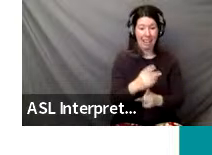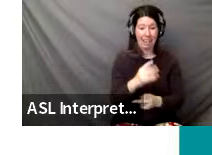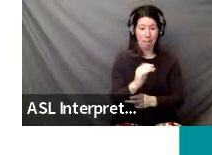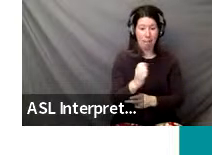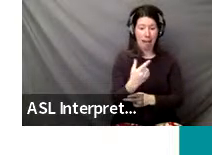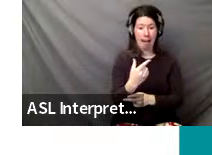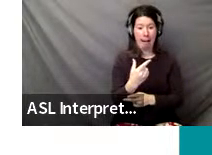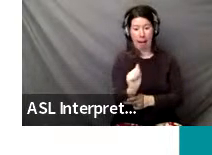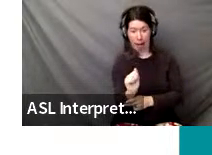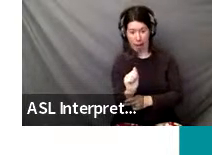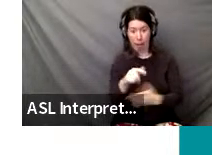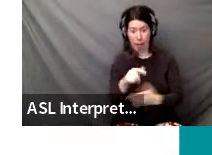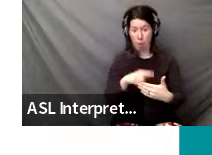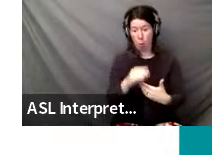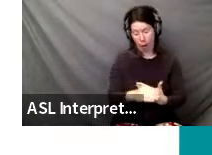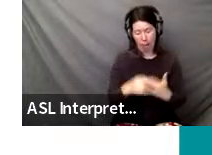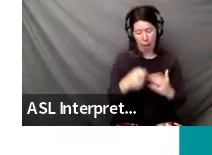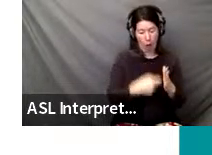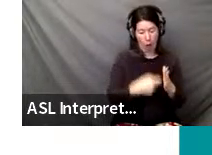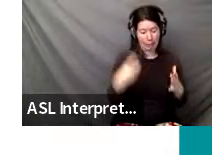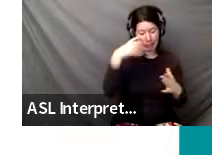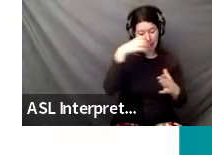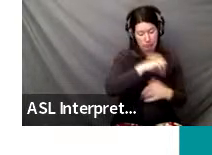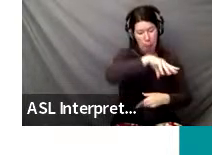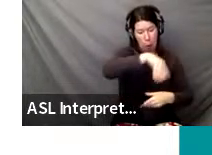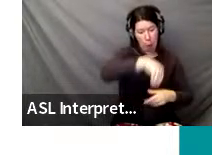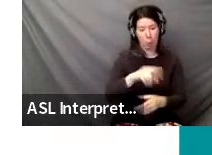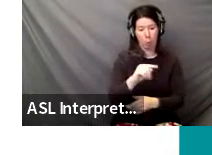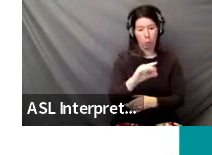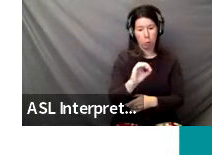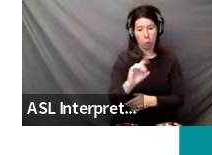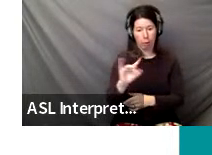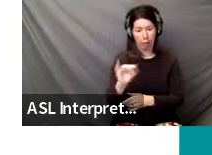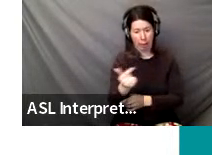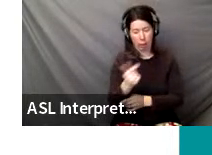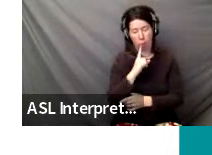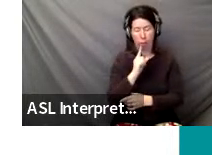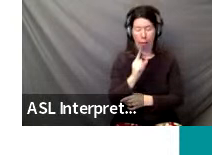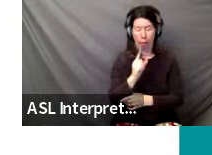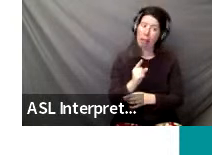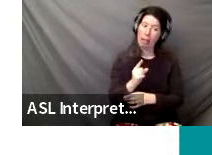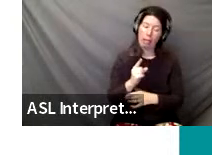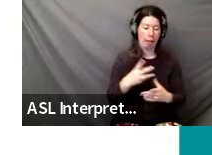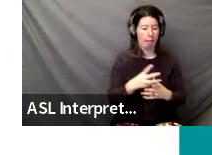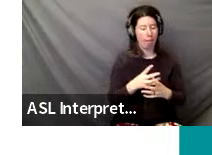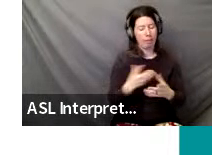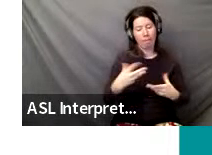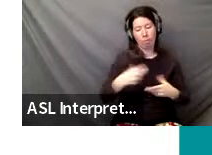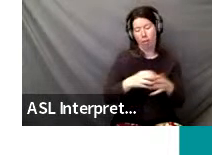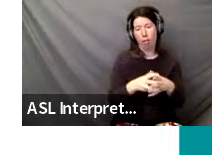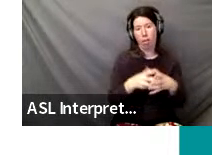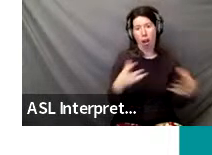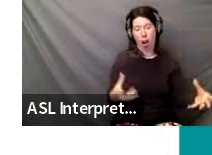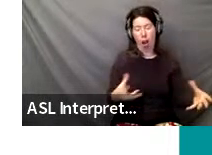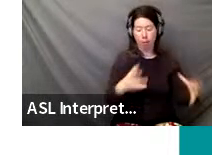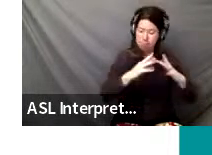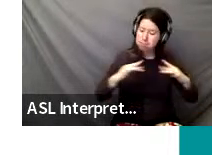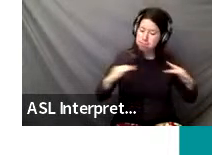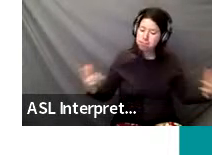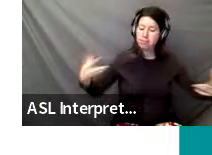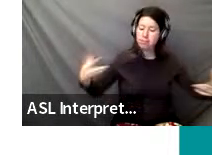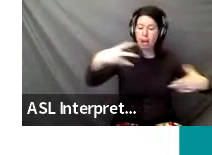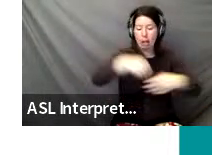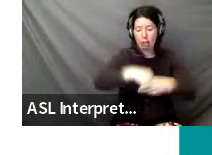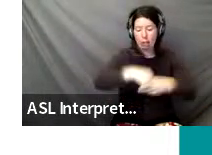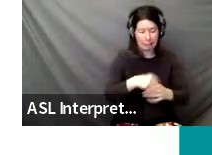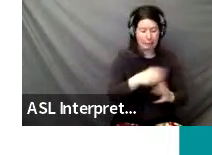is this bullet says, it is a fairly dynamic process. We know that as we're going through design and development, that we're going